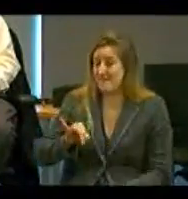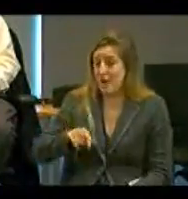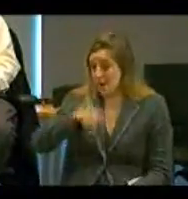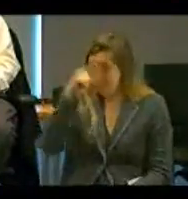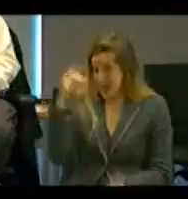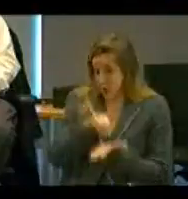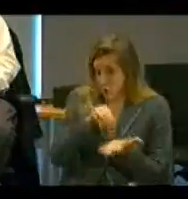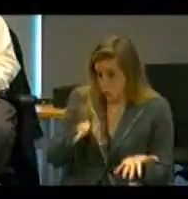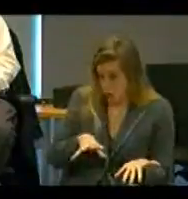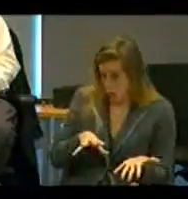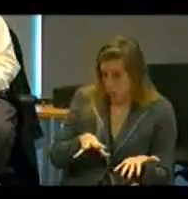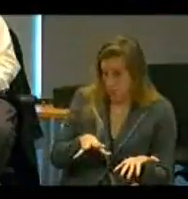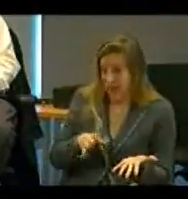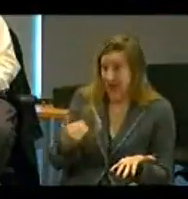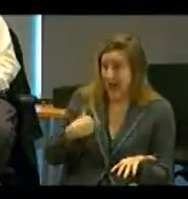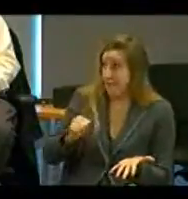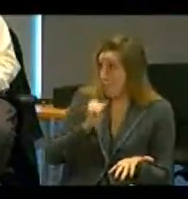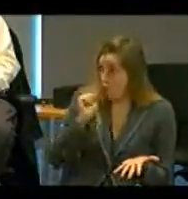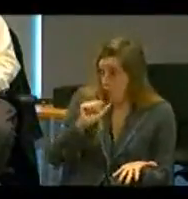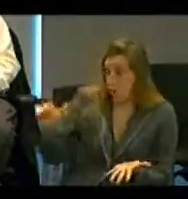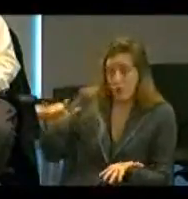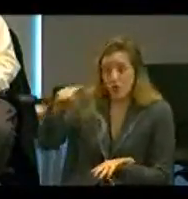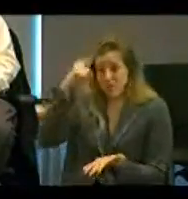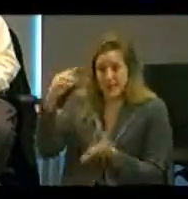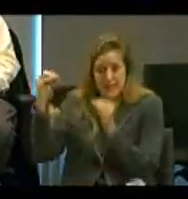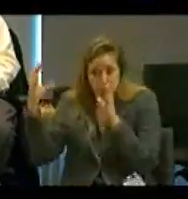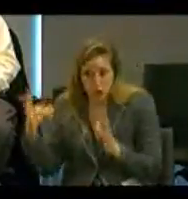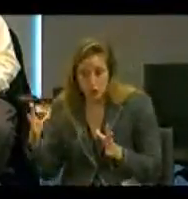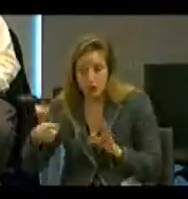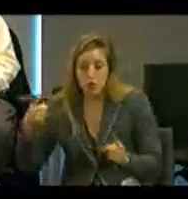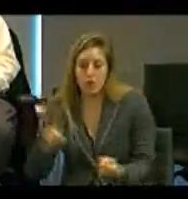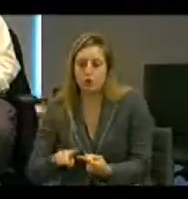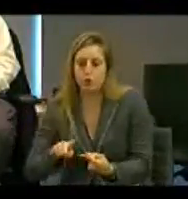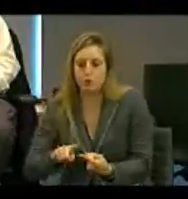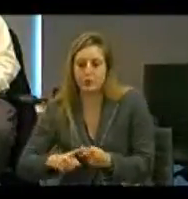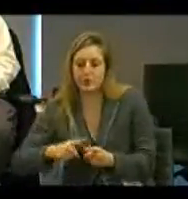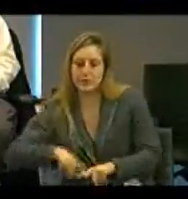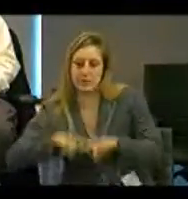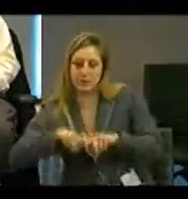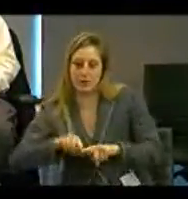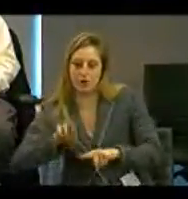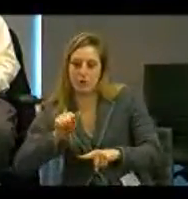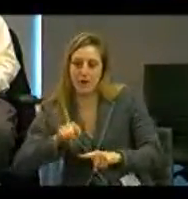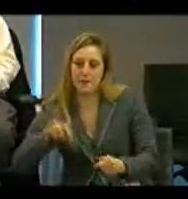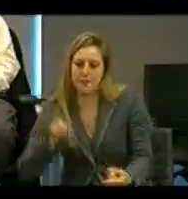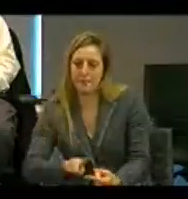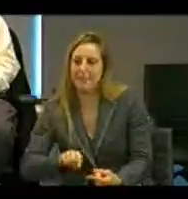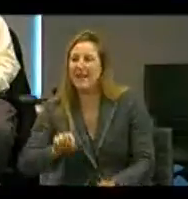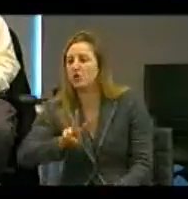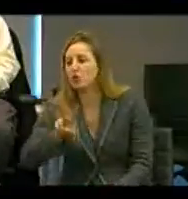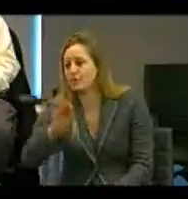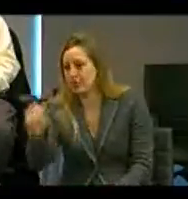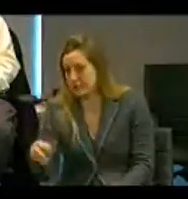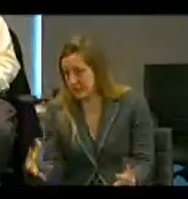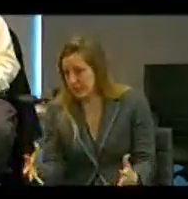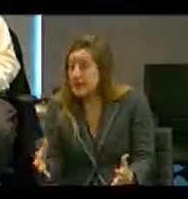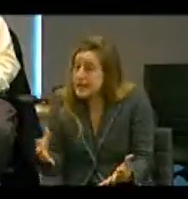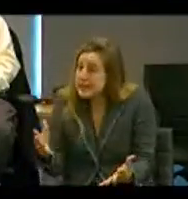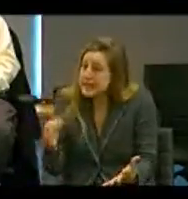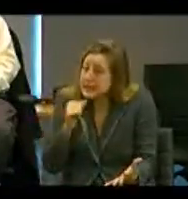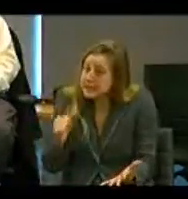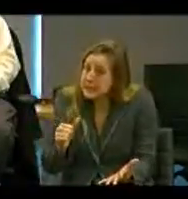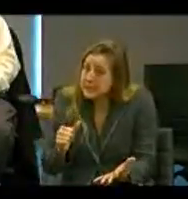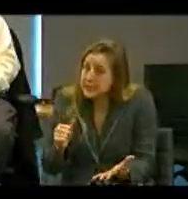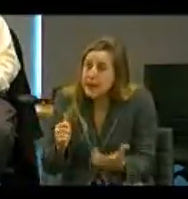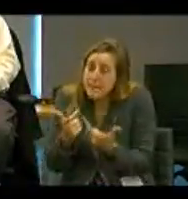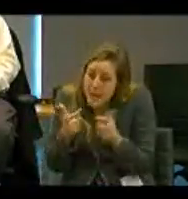2%. Now, that's not nothing, but it's not 100%. The evidence that suspensions cause harm has also largely been